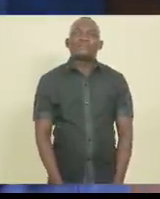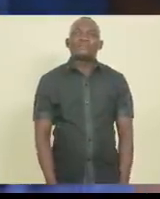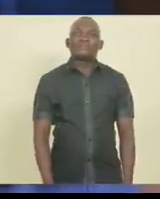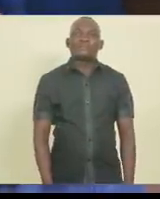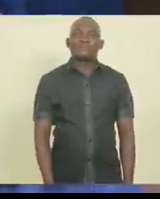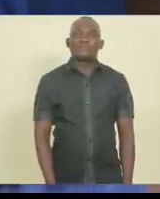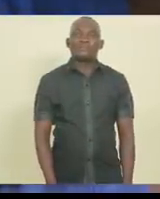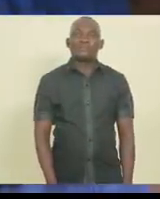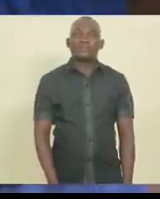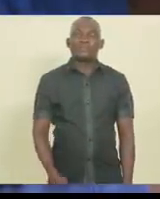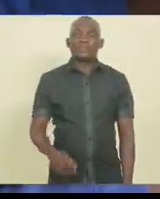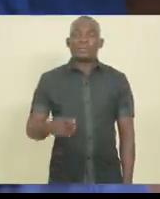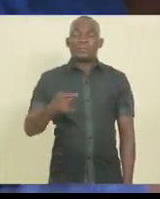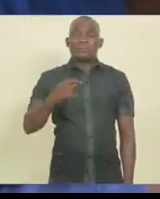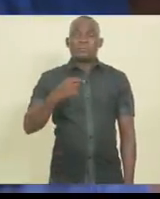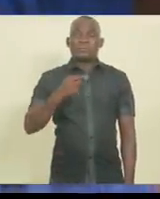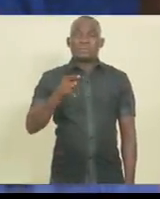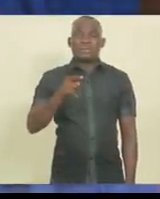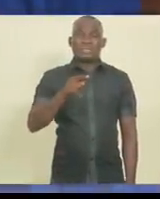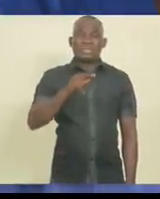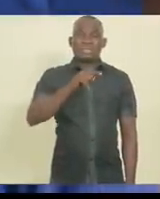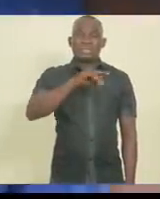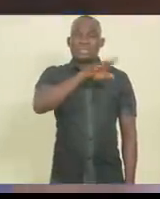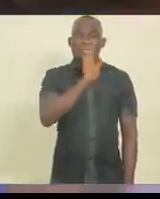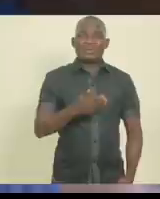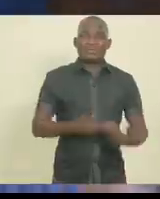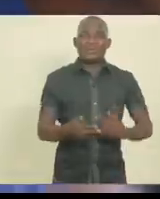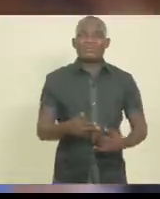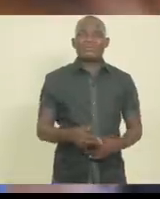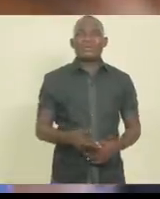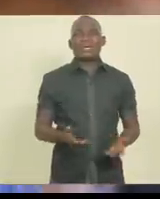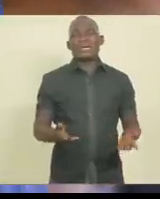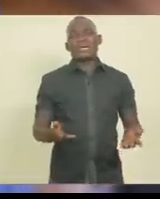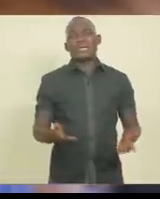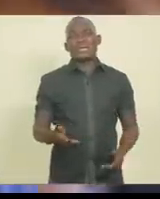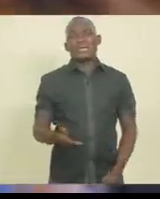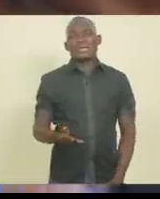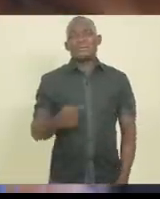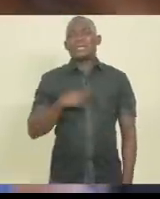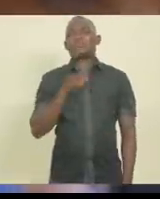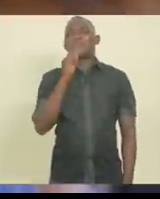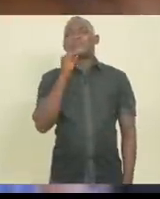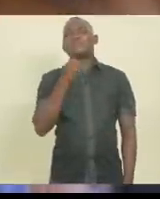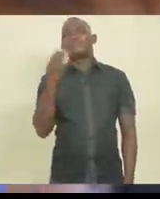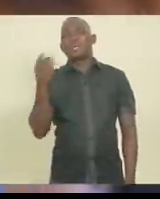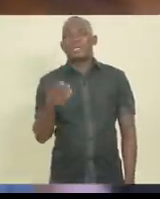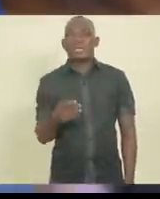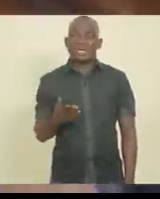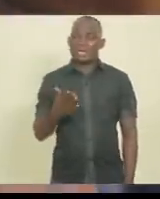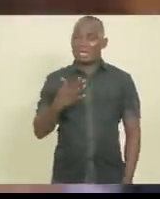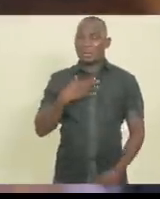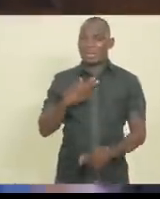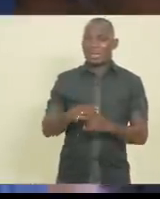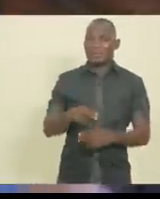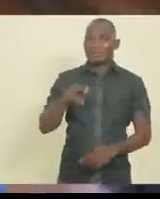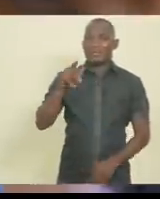Talking too much. Anyway, my name is Bessie. What's your name? My name is Coco.